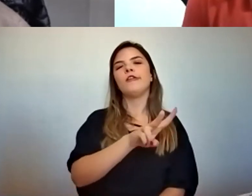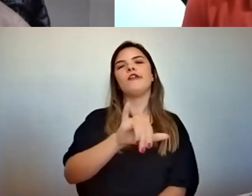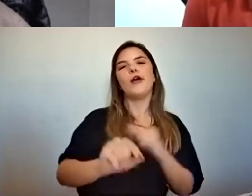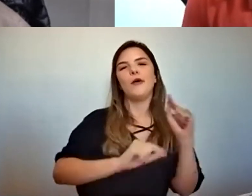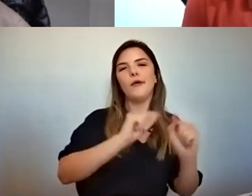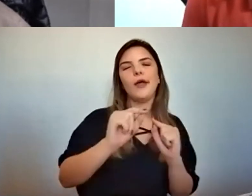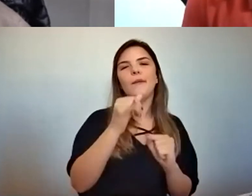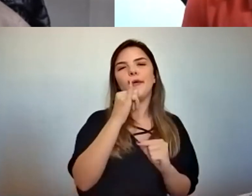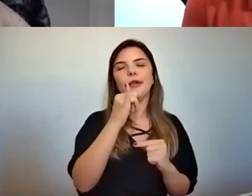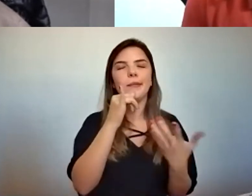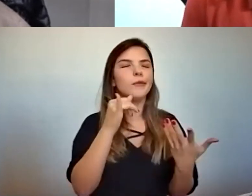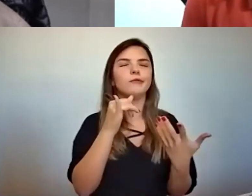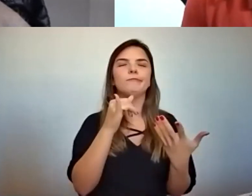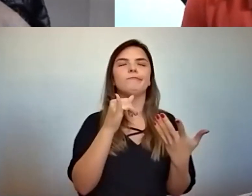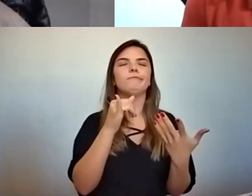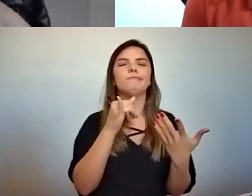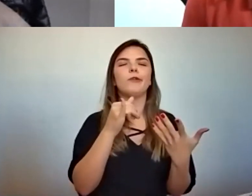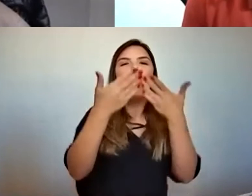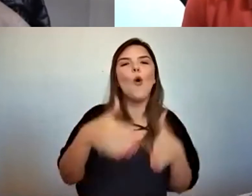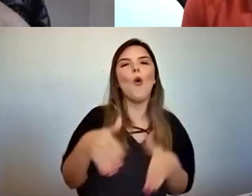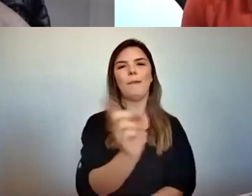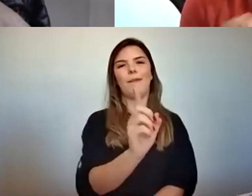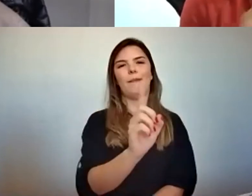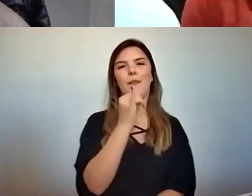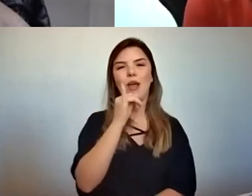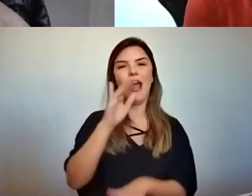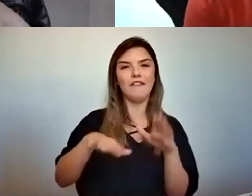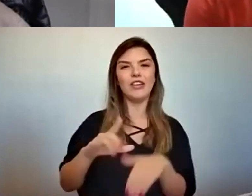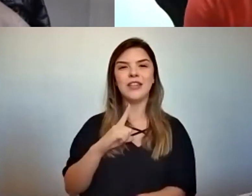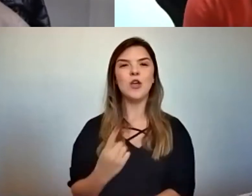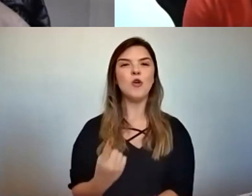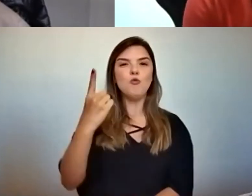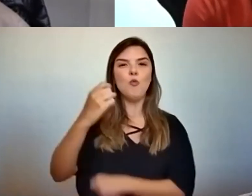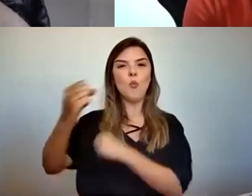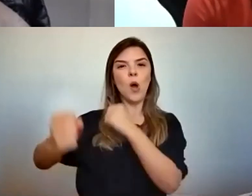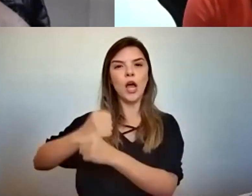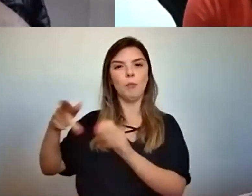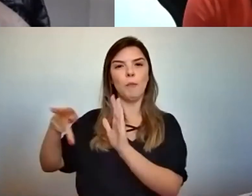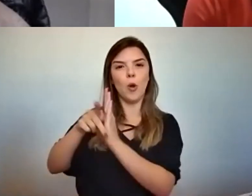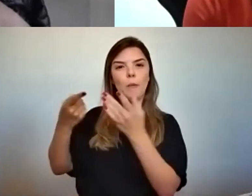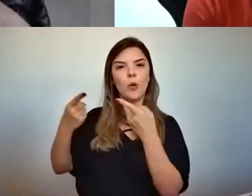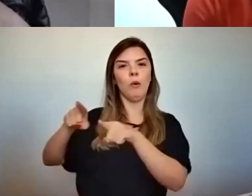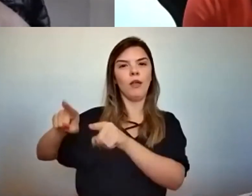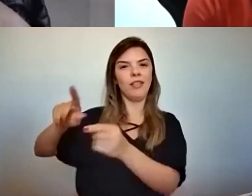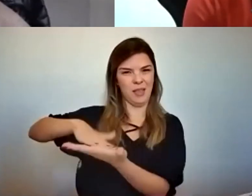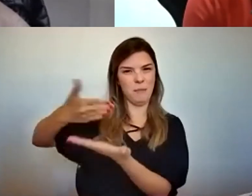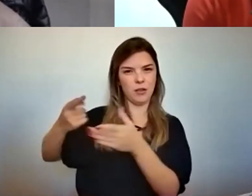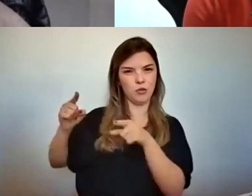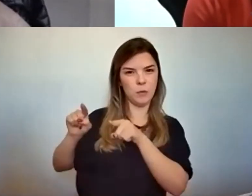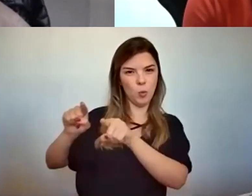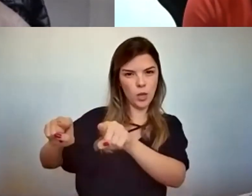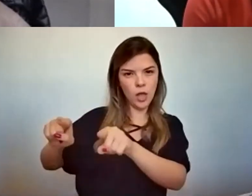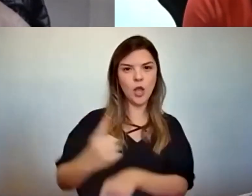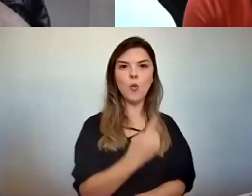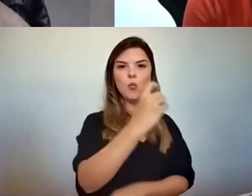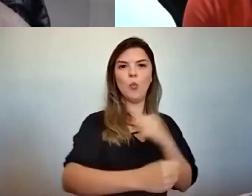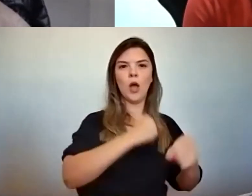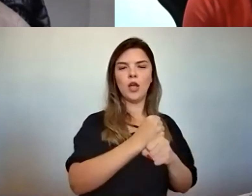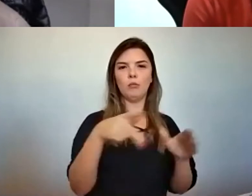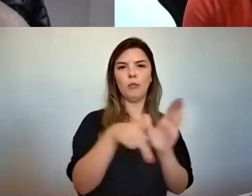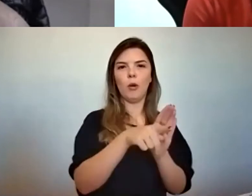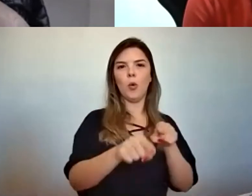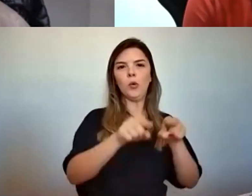year of training in simultaneous before the end of the program. And this is perhaps the reason why in some conference interpreter training